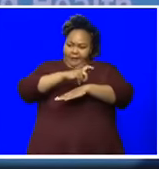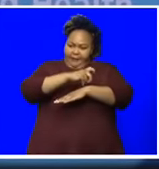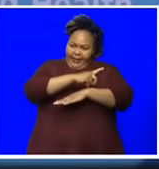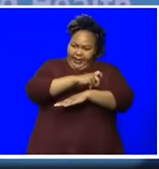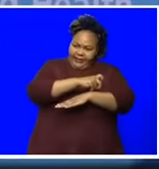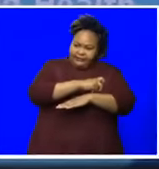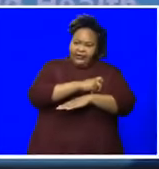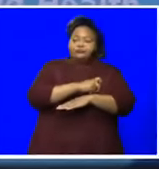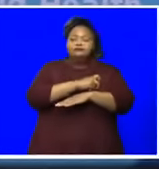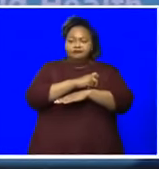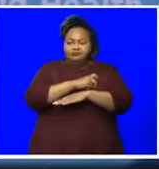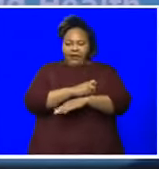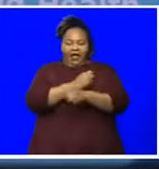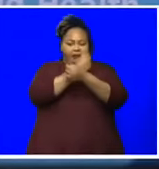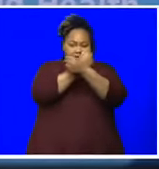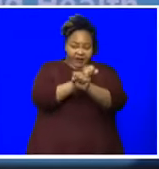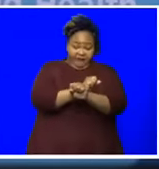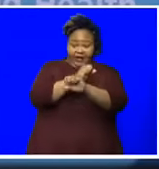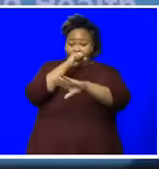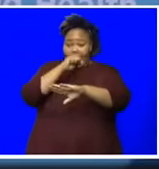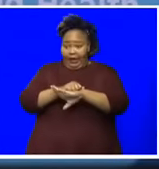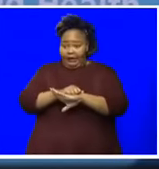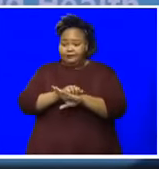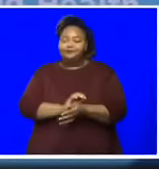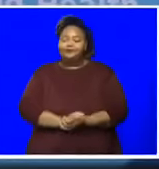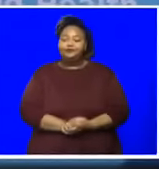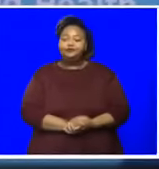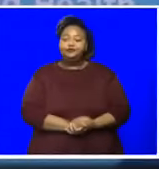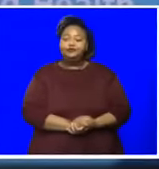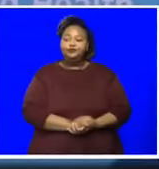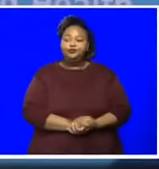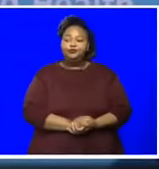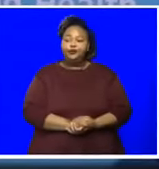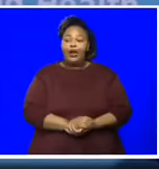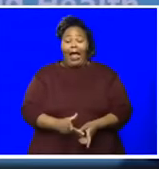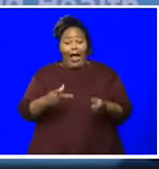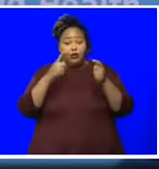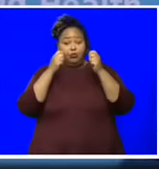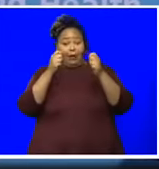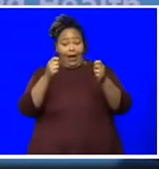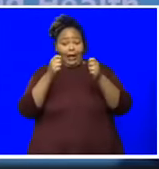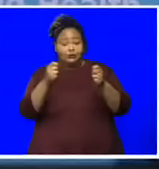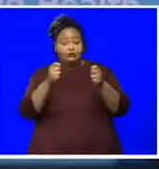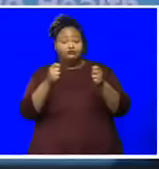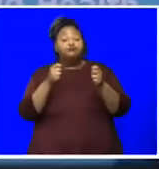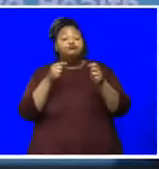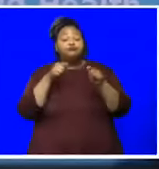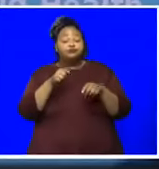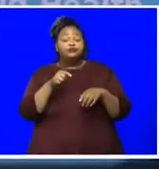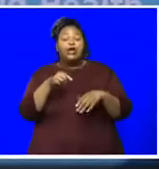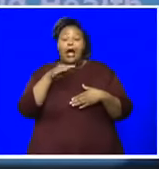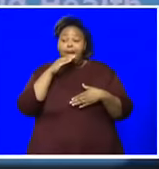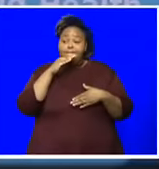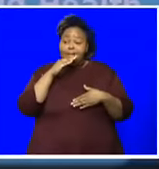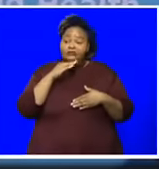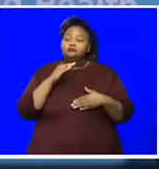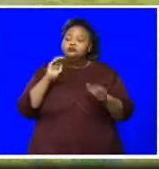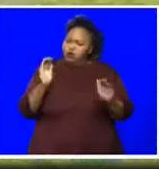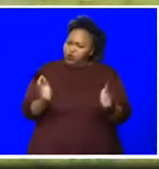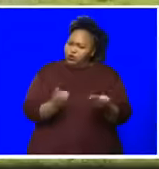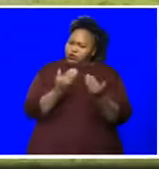So with this initiative we are actually saying people should develop a habit of being physically